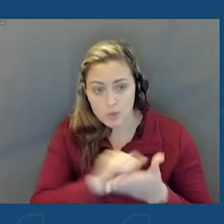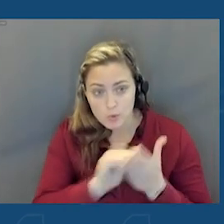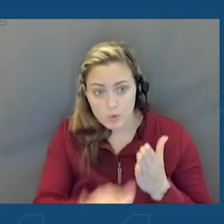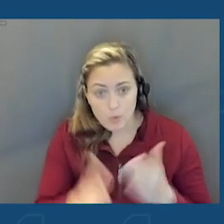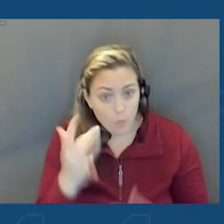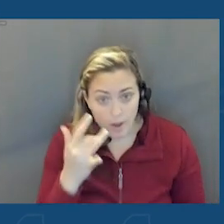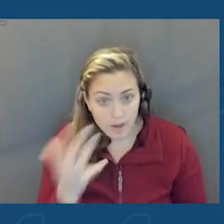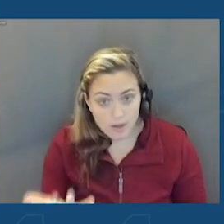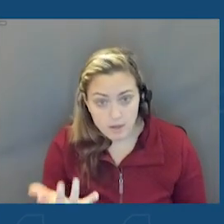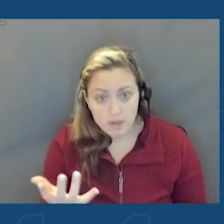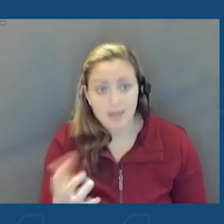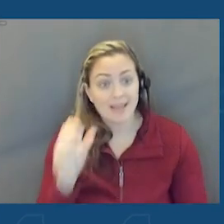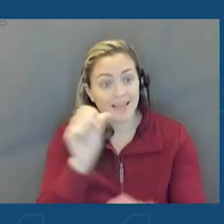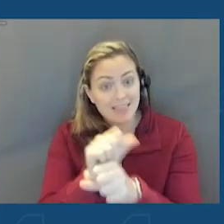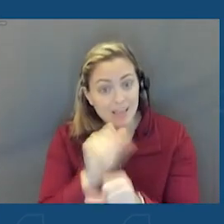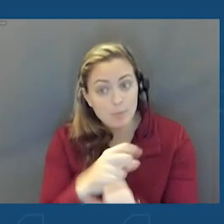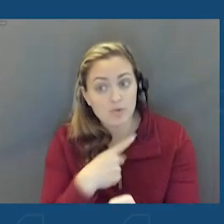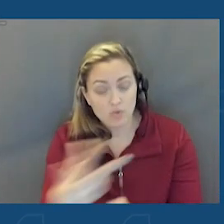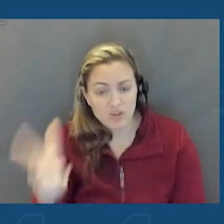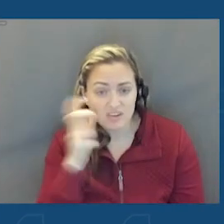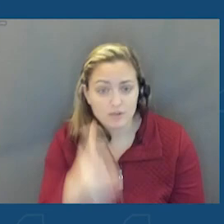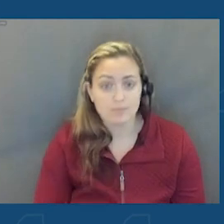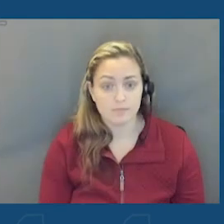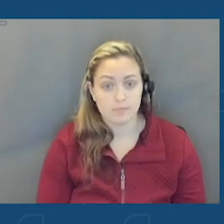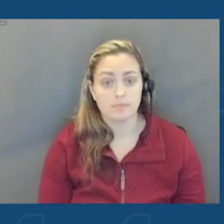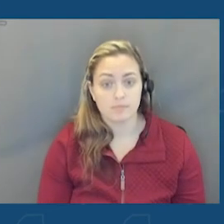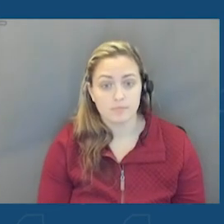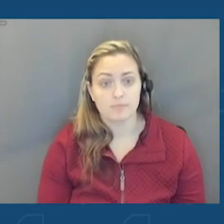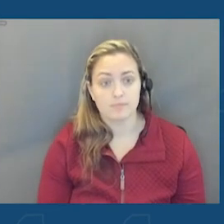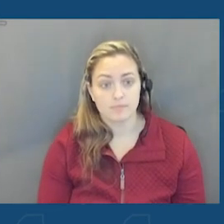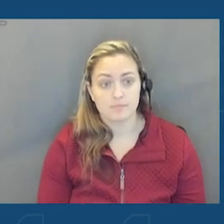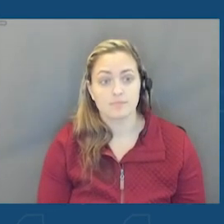Because labor's voice was heard.